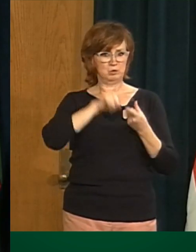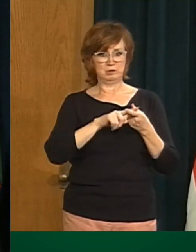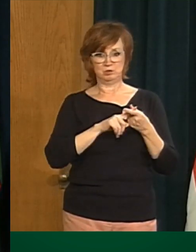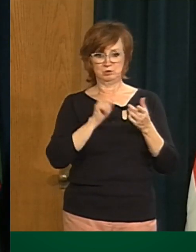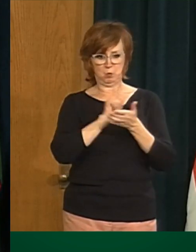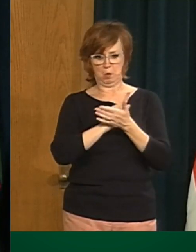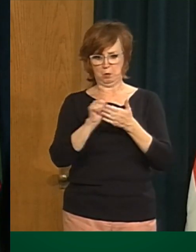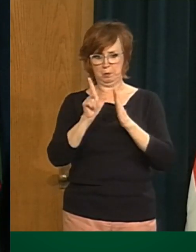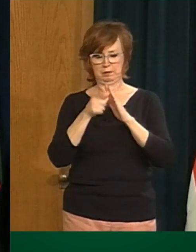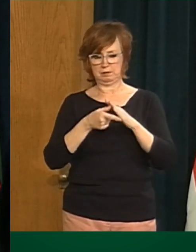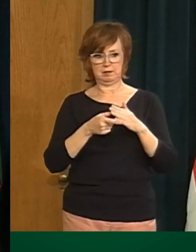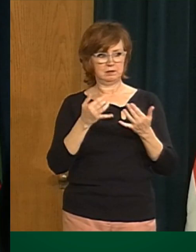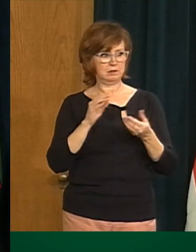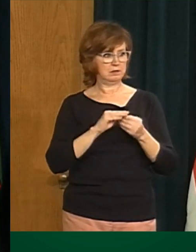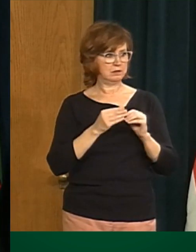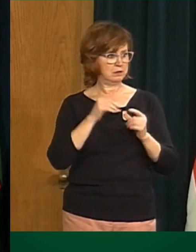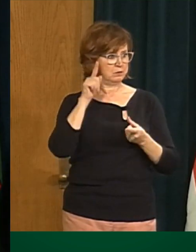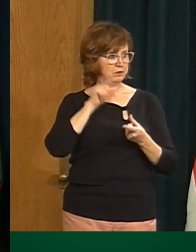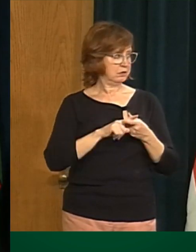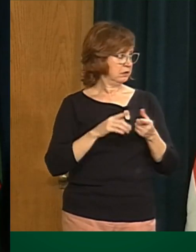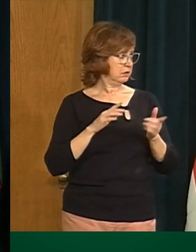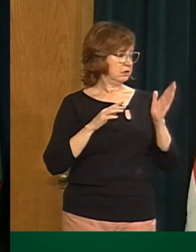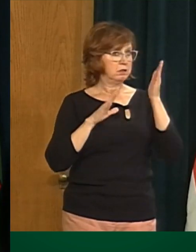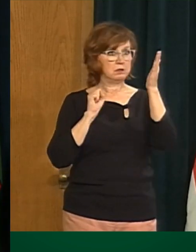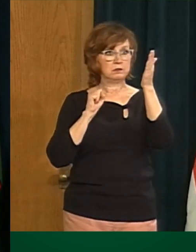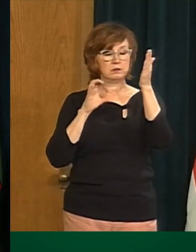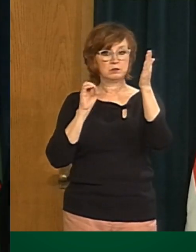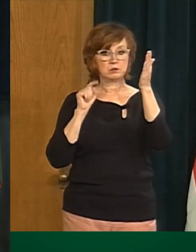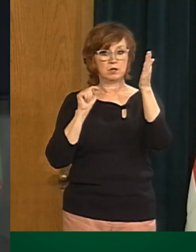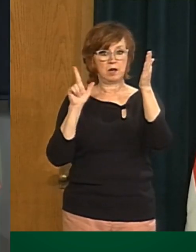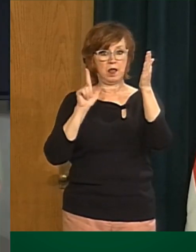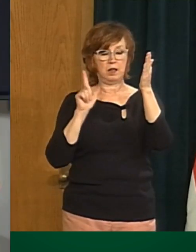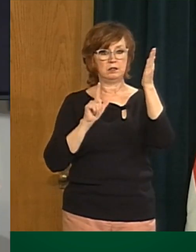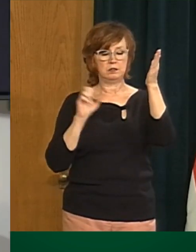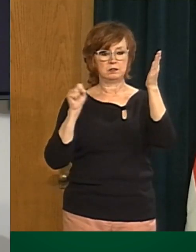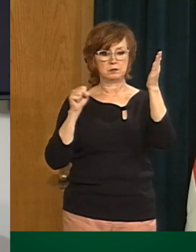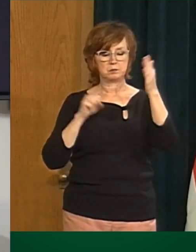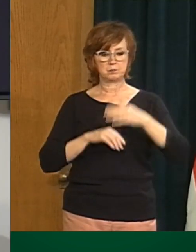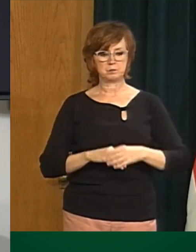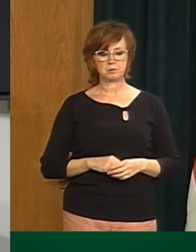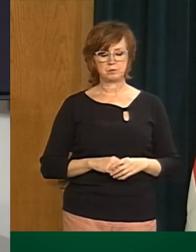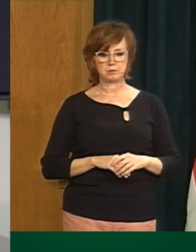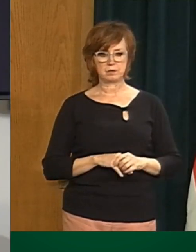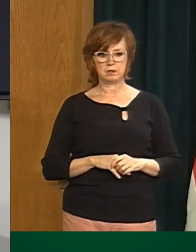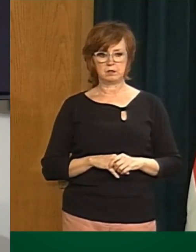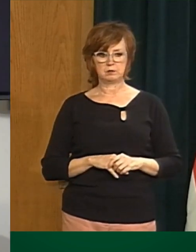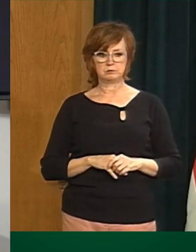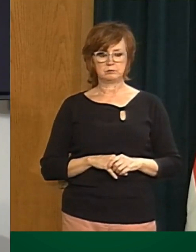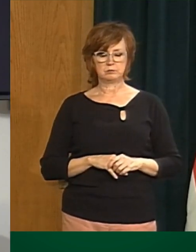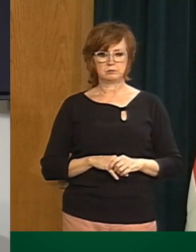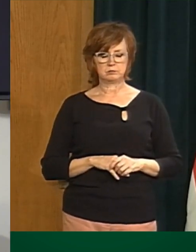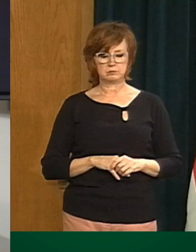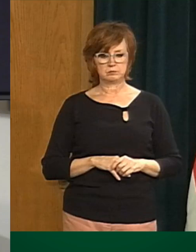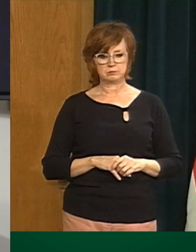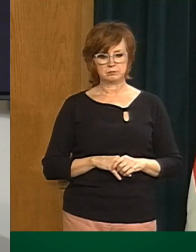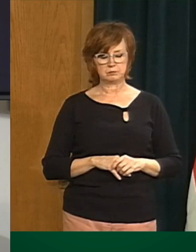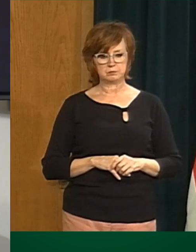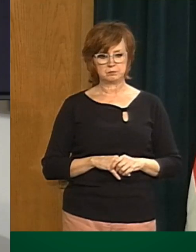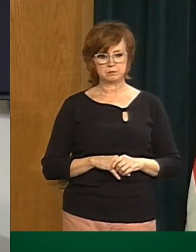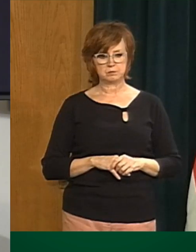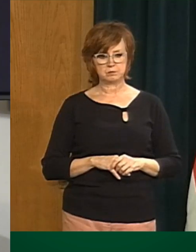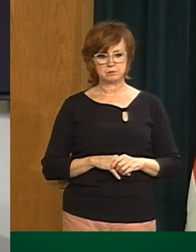Shahab or Scott? Yeah, maybe Scott. Yeah, just to add a little bit to that, Arthur.